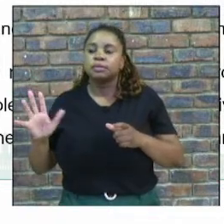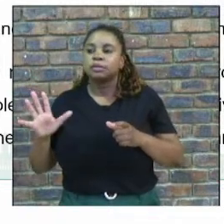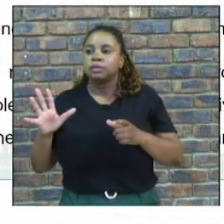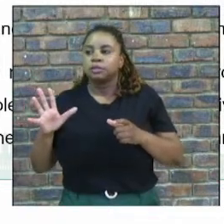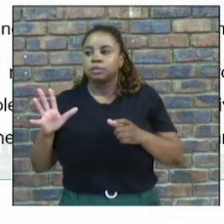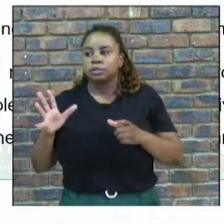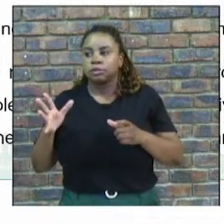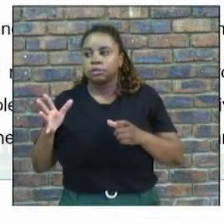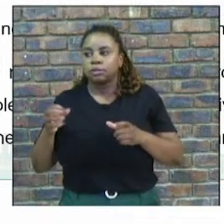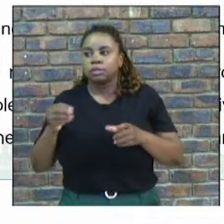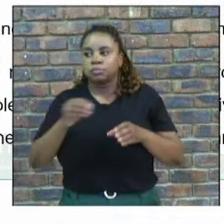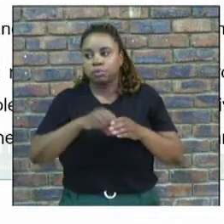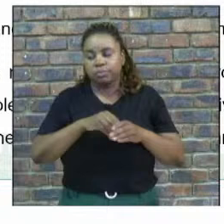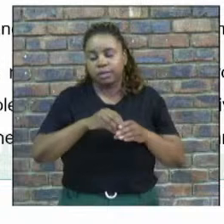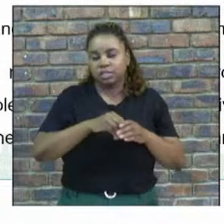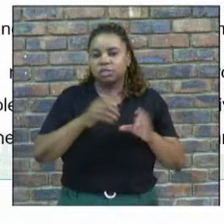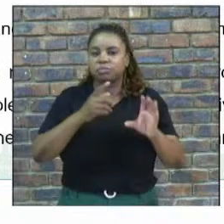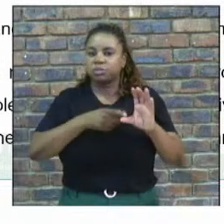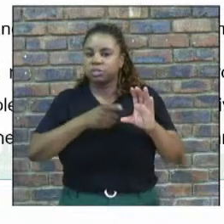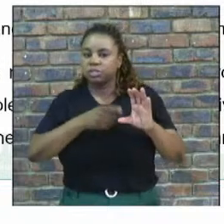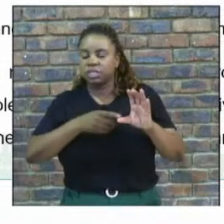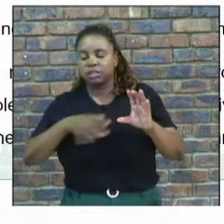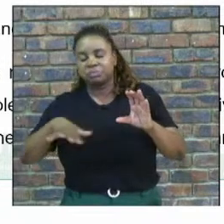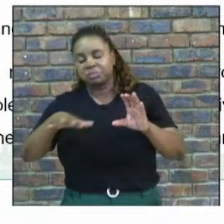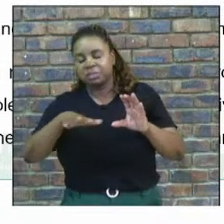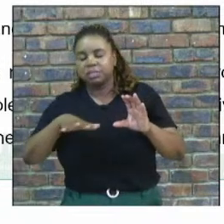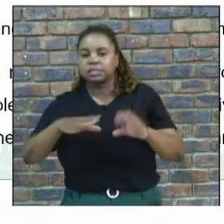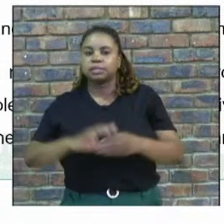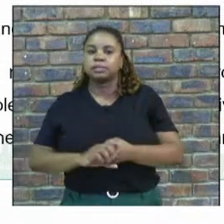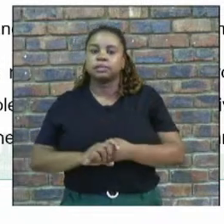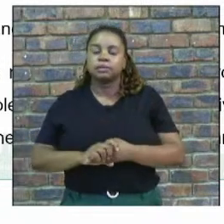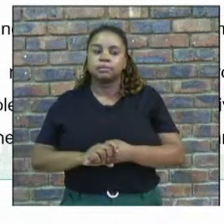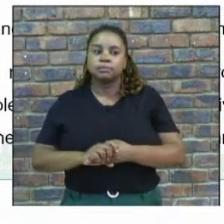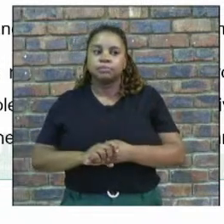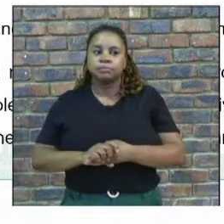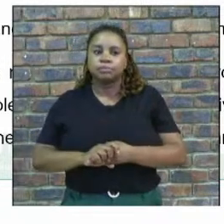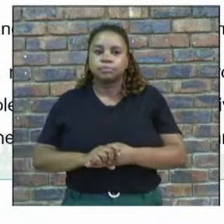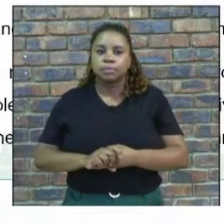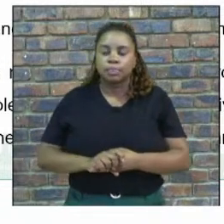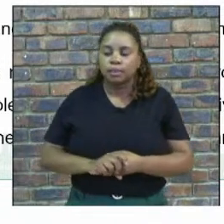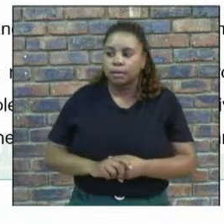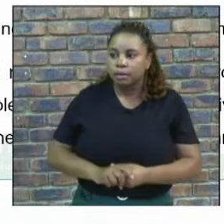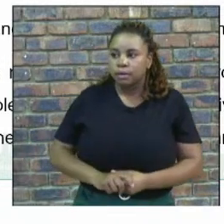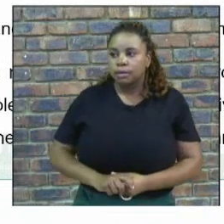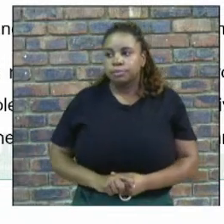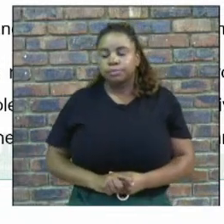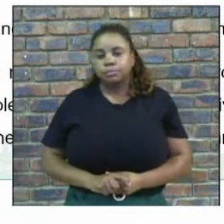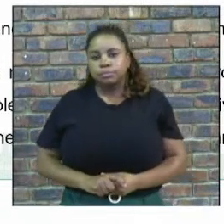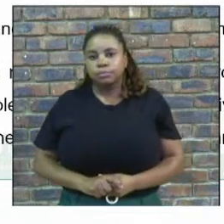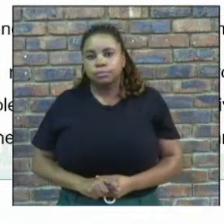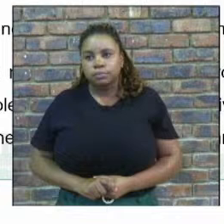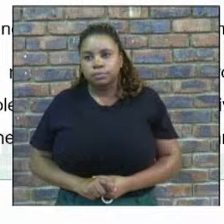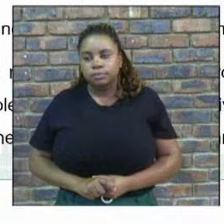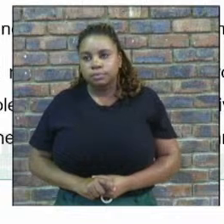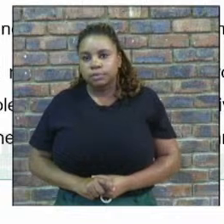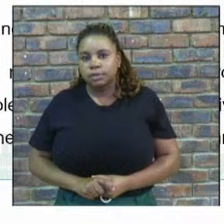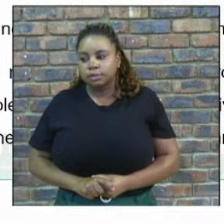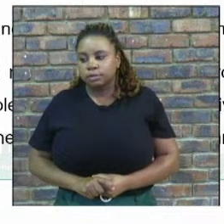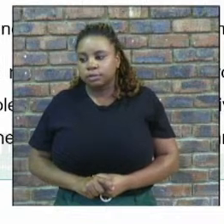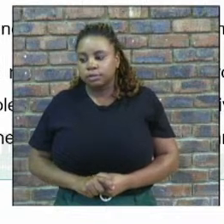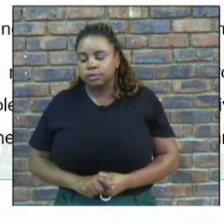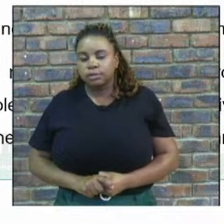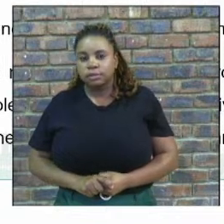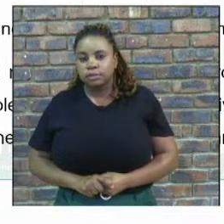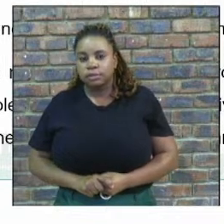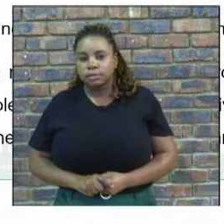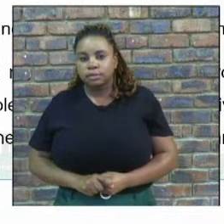blocks. Then moving to clause 90, it provides for the optimal production of petroleum